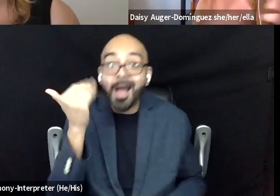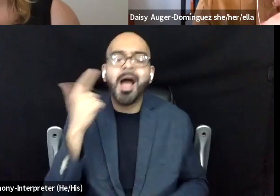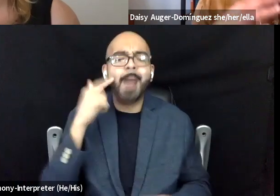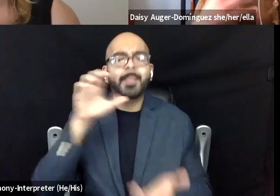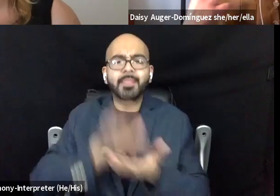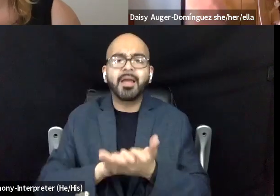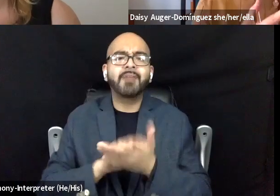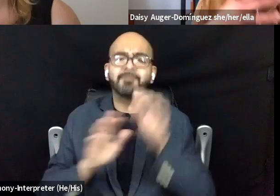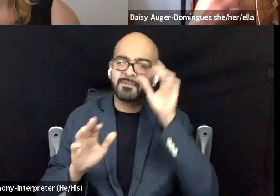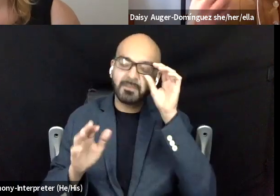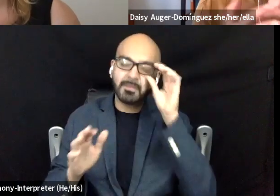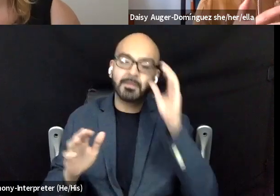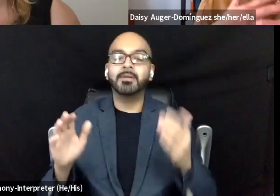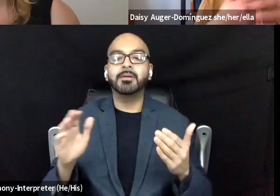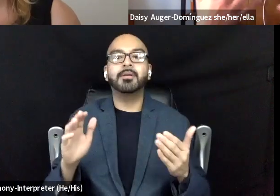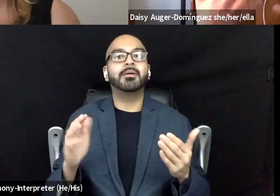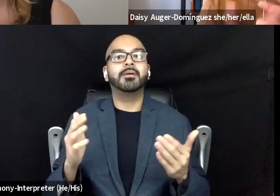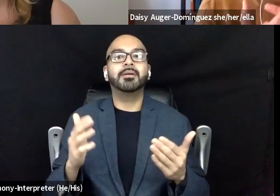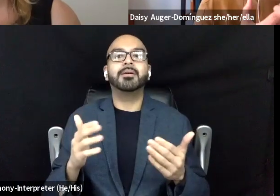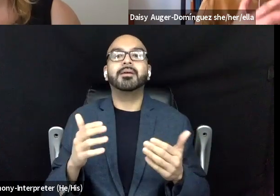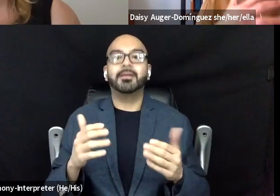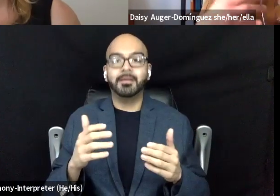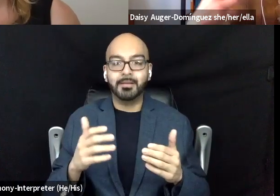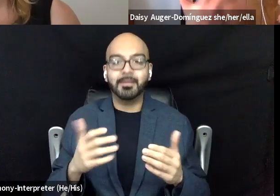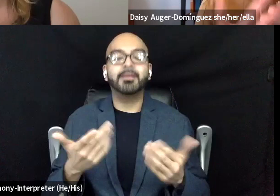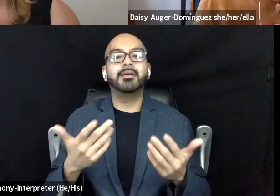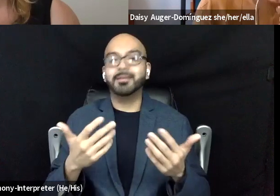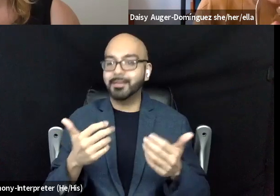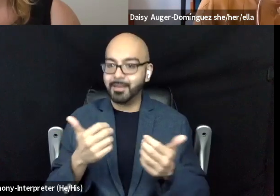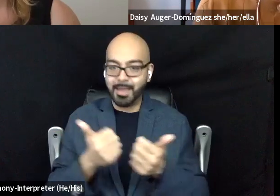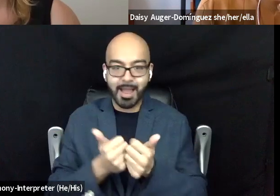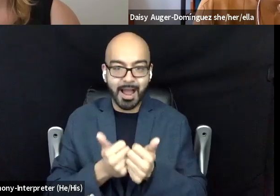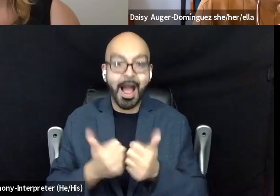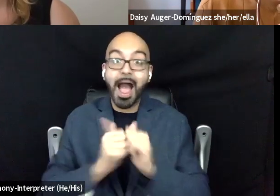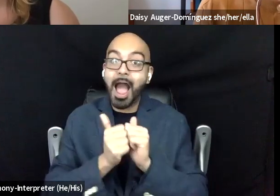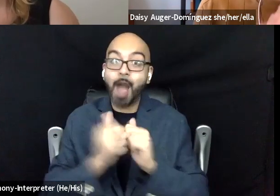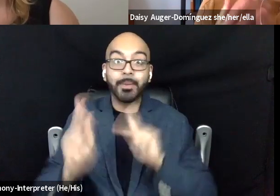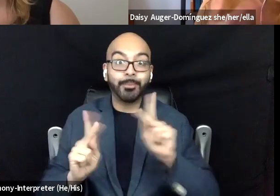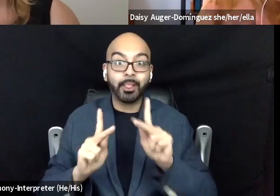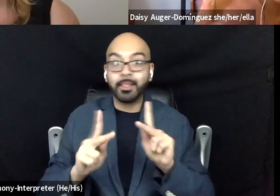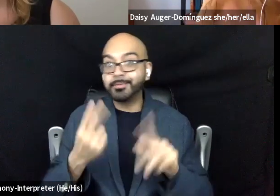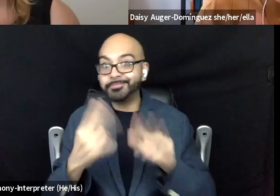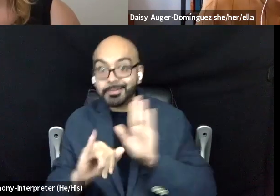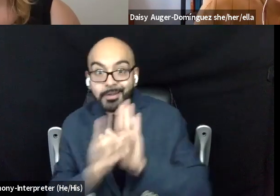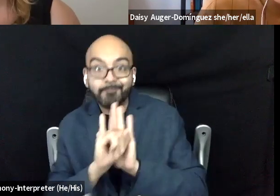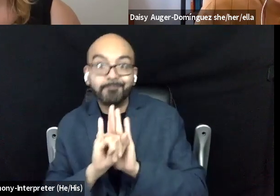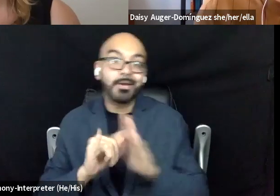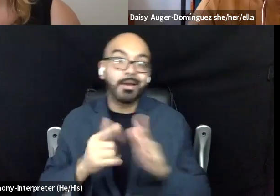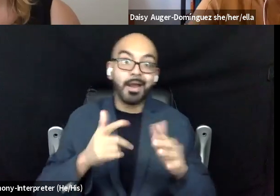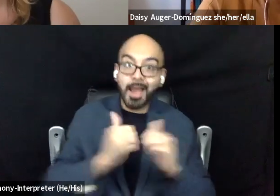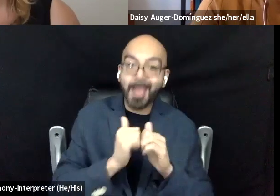that the pieces that speak to different folks are generational, are situational, but also speak to the